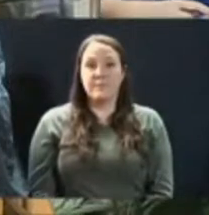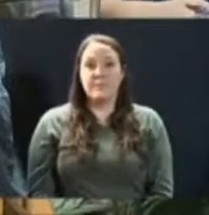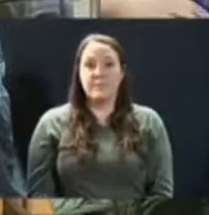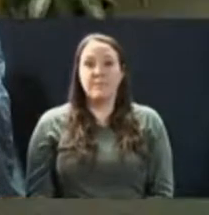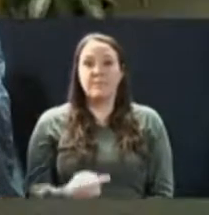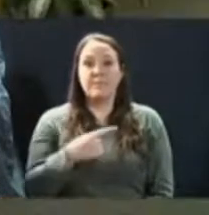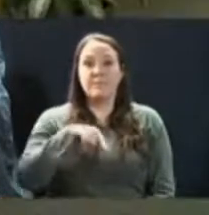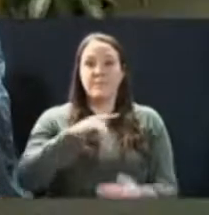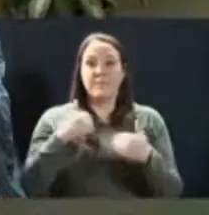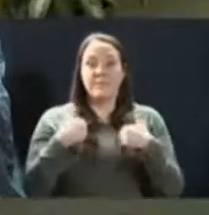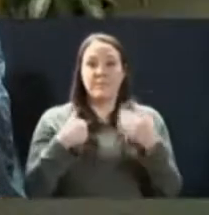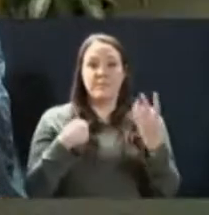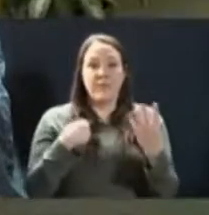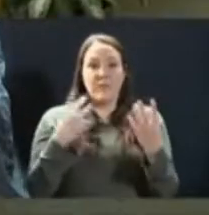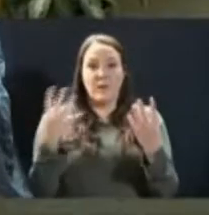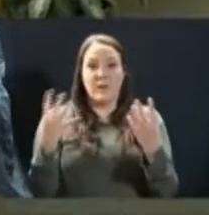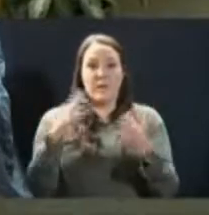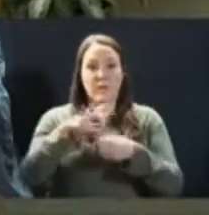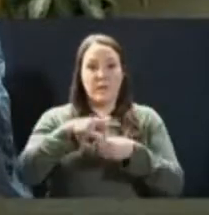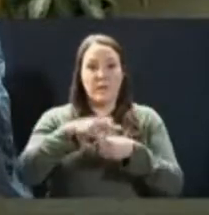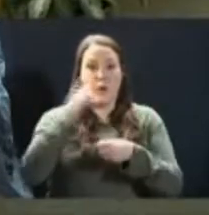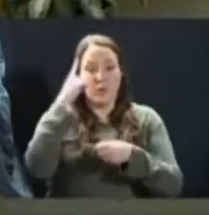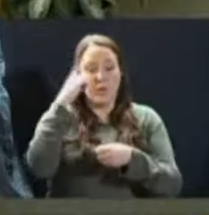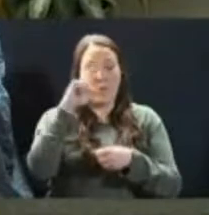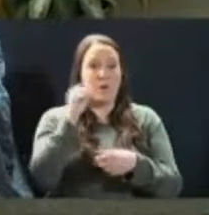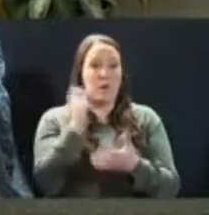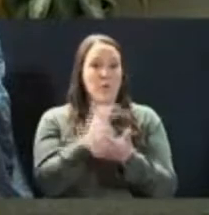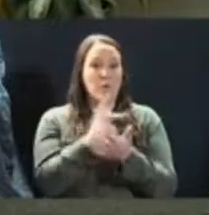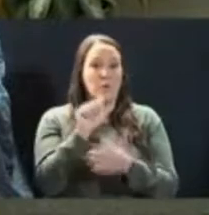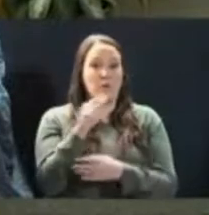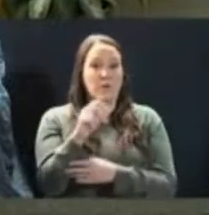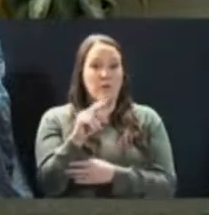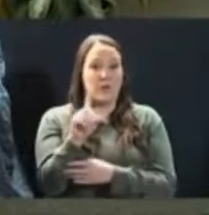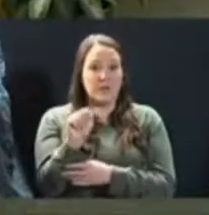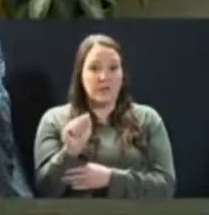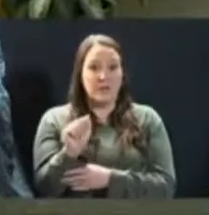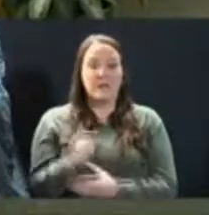We have a 4-4 vote to approve the agenda.